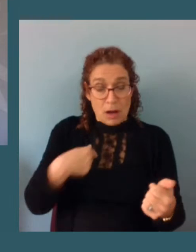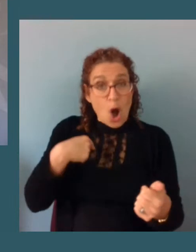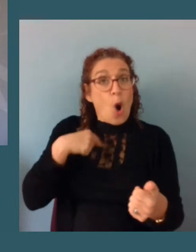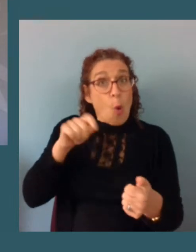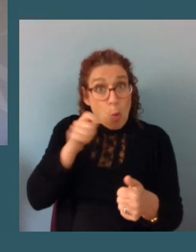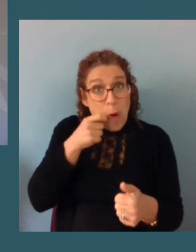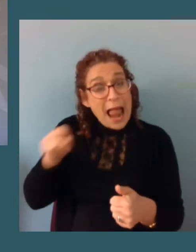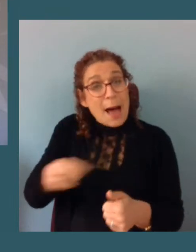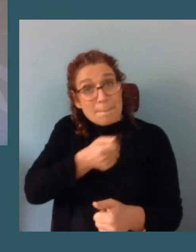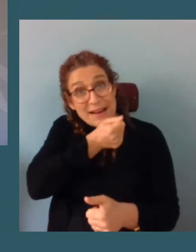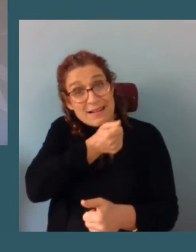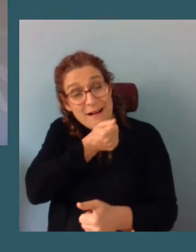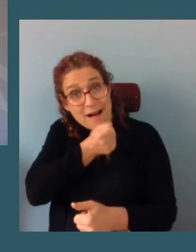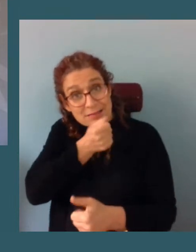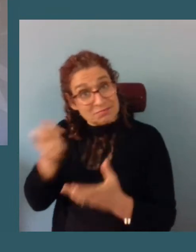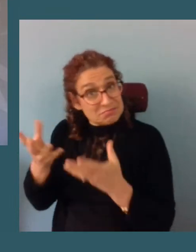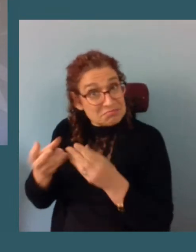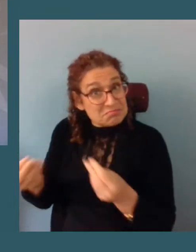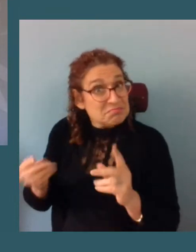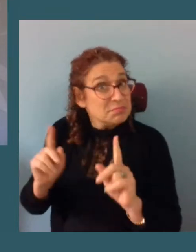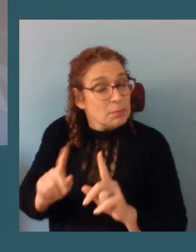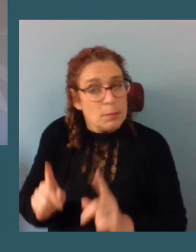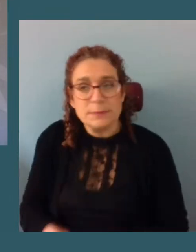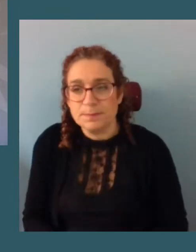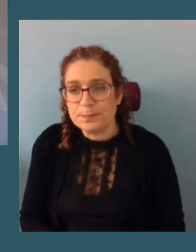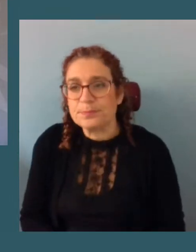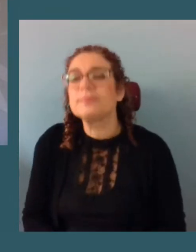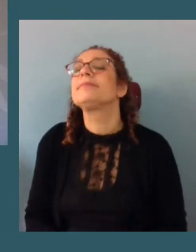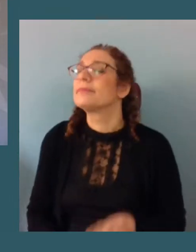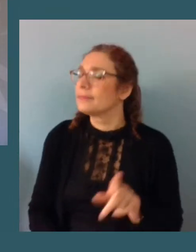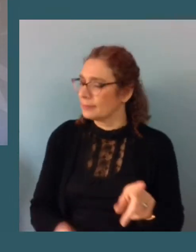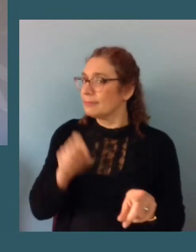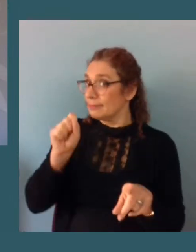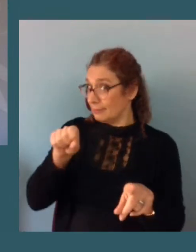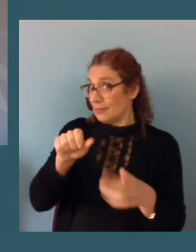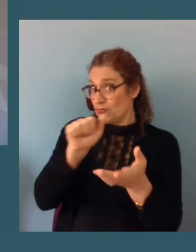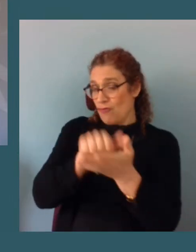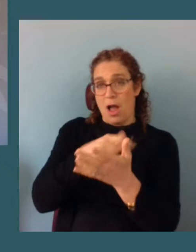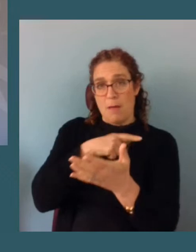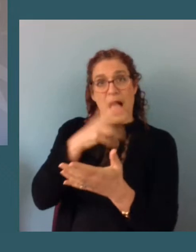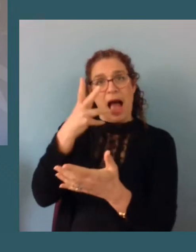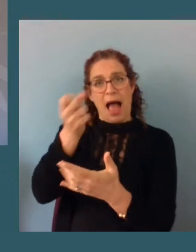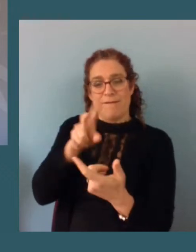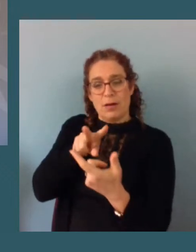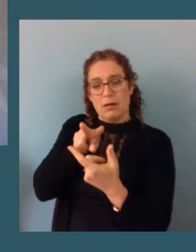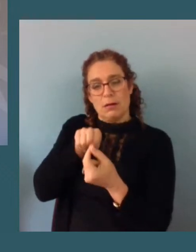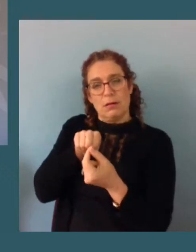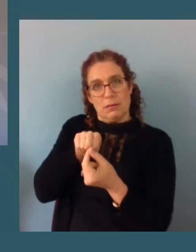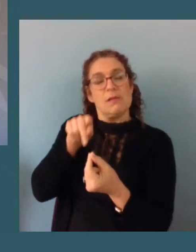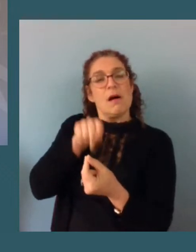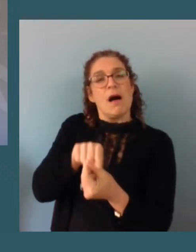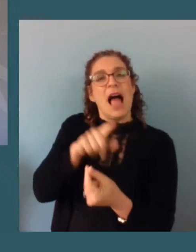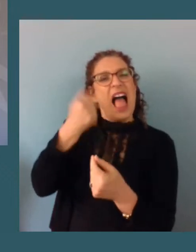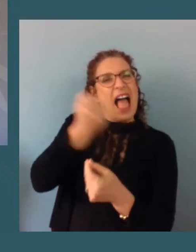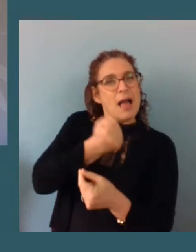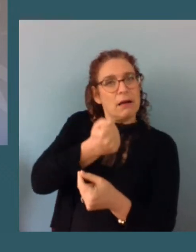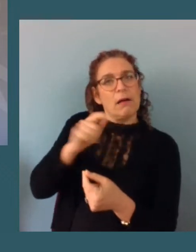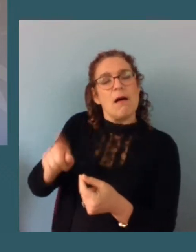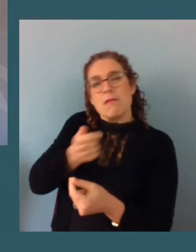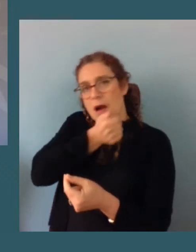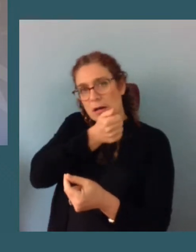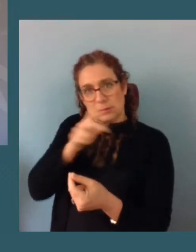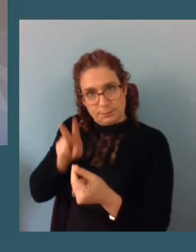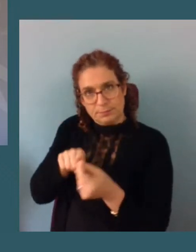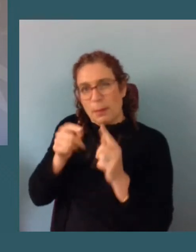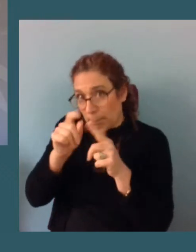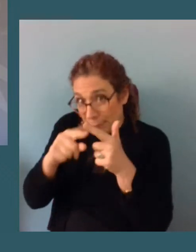a very interesting one. So there is an association of peanut allergy and egg allergy. So those infants who